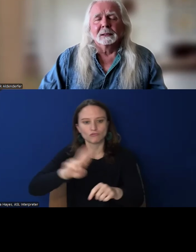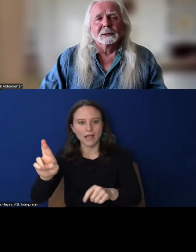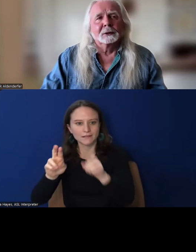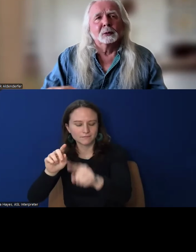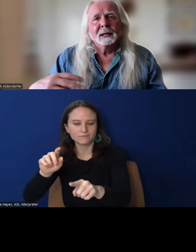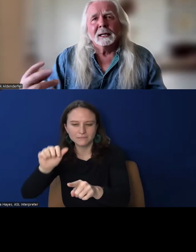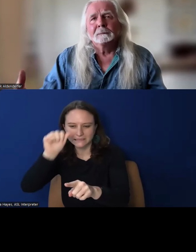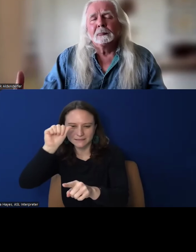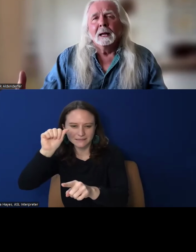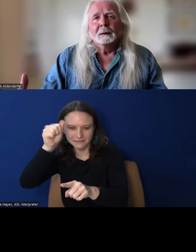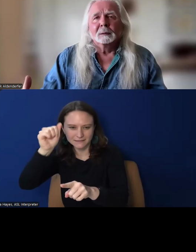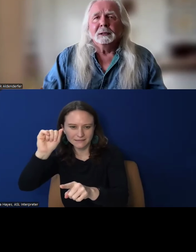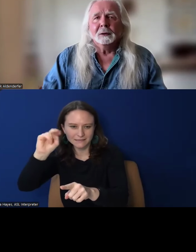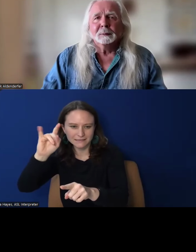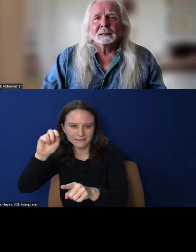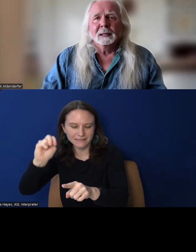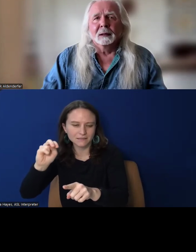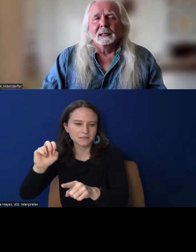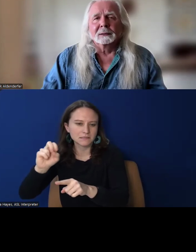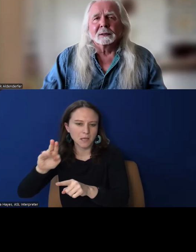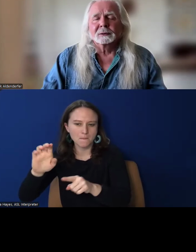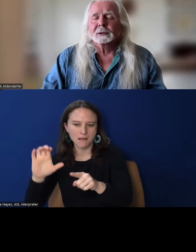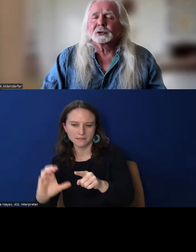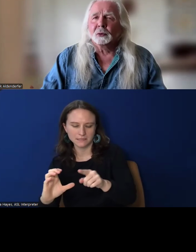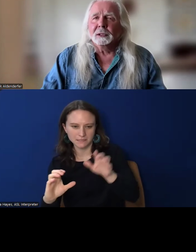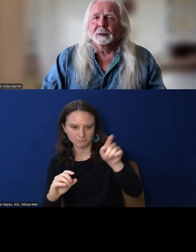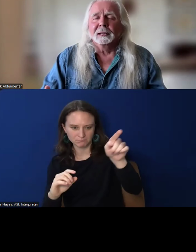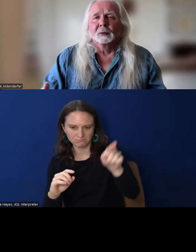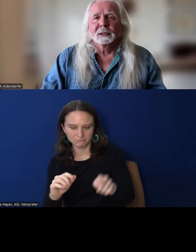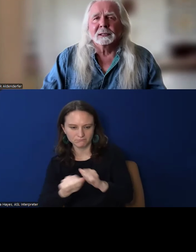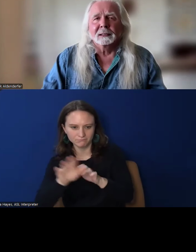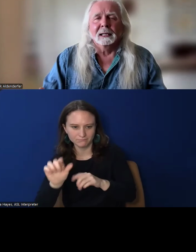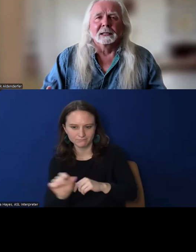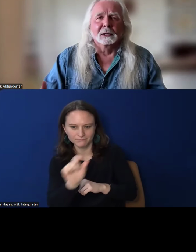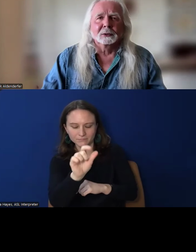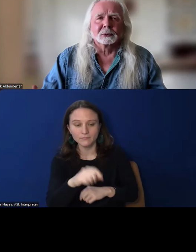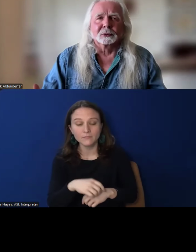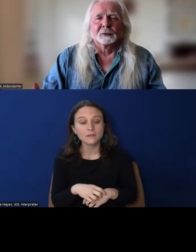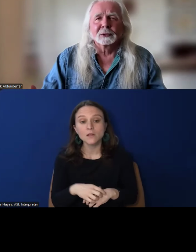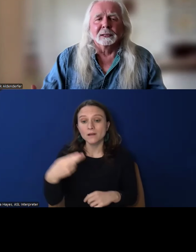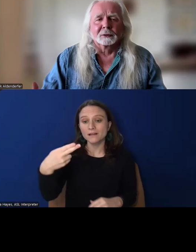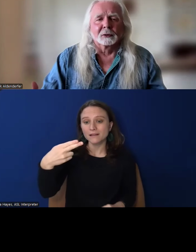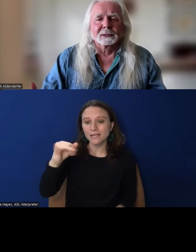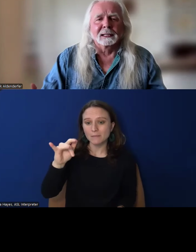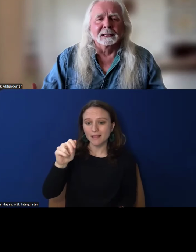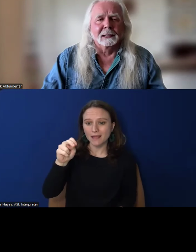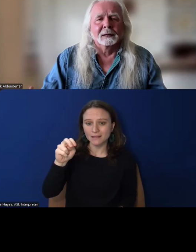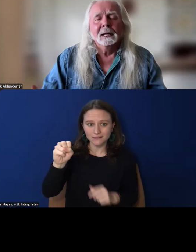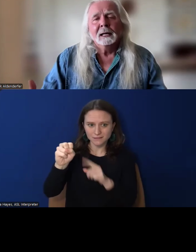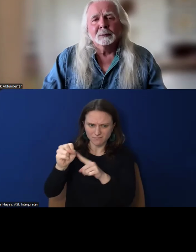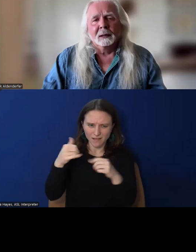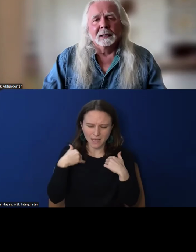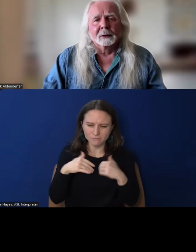slide because, on the one hand, when we talk about the Himalayas, there's extraordinary linguistic and cultural diversity across that